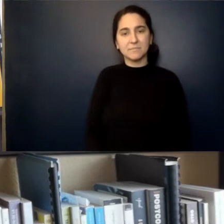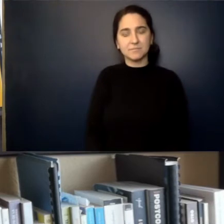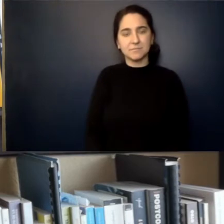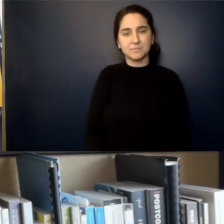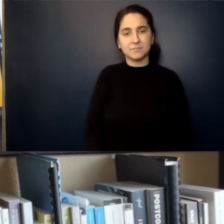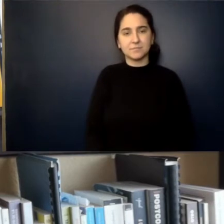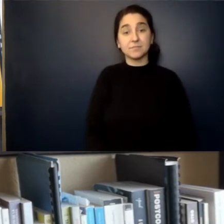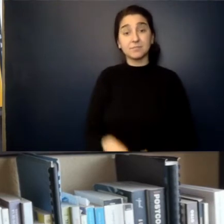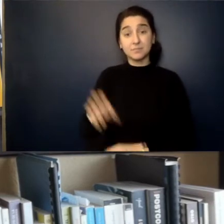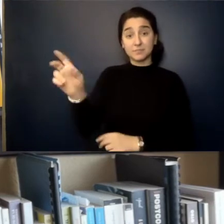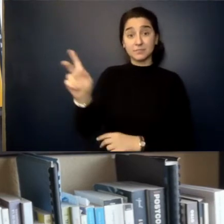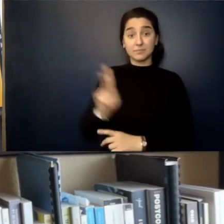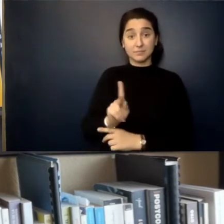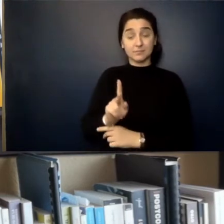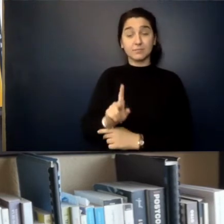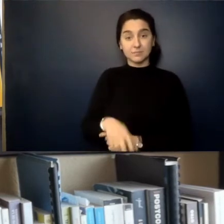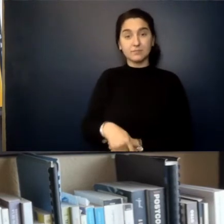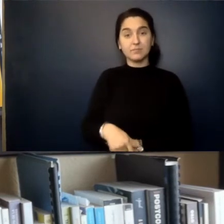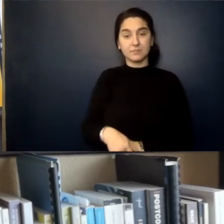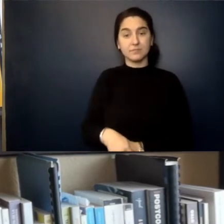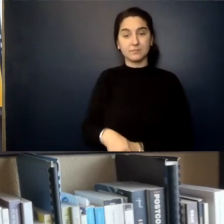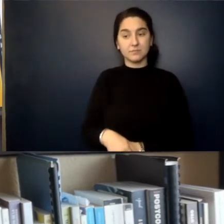of the wealth of the